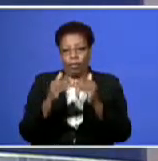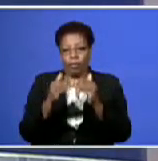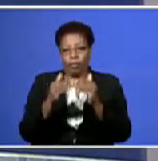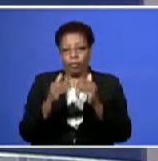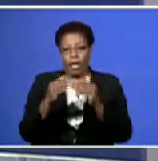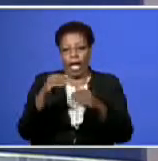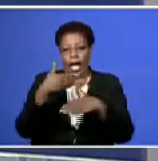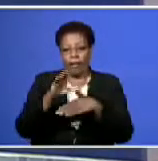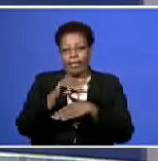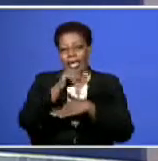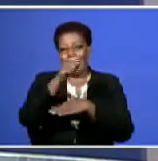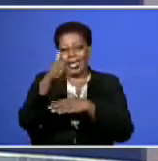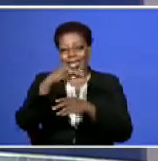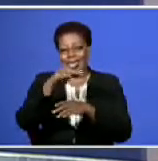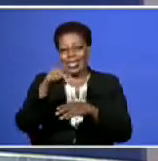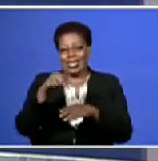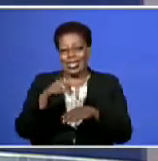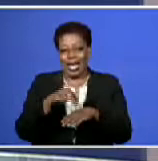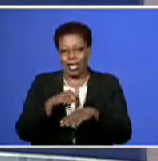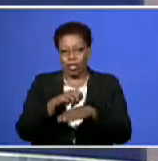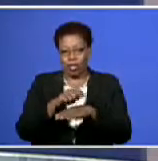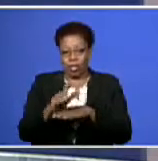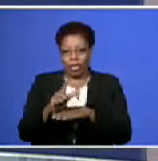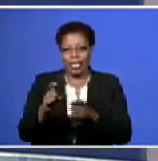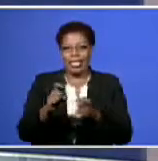after any natural disaster.